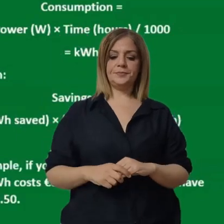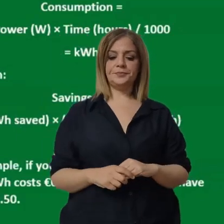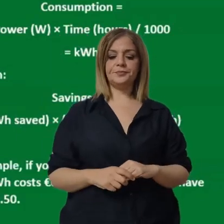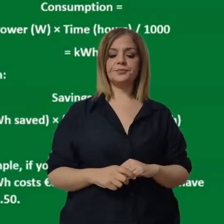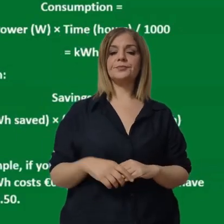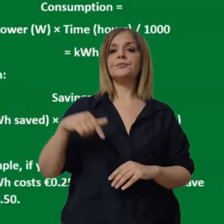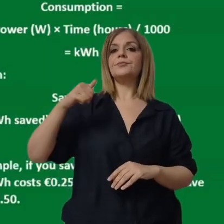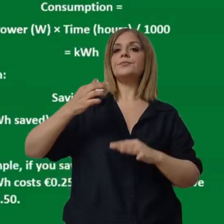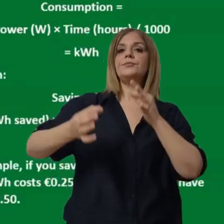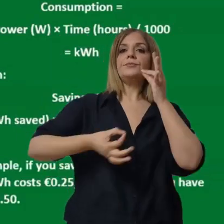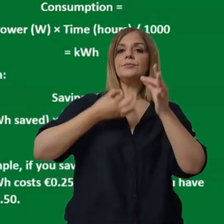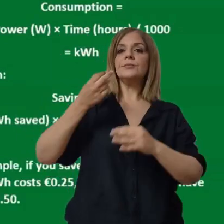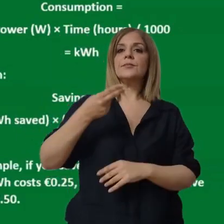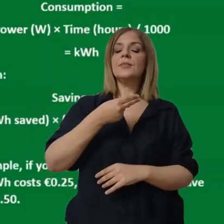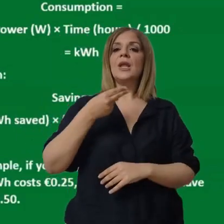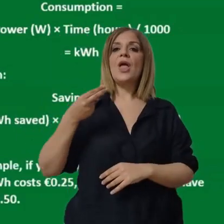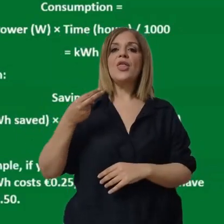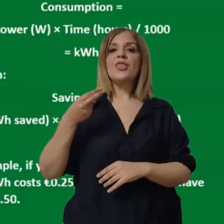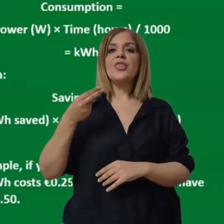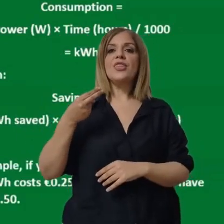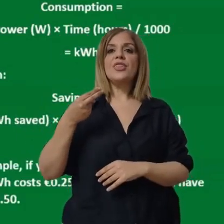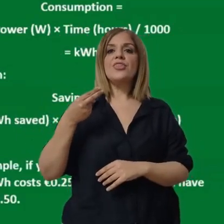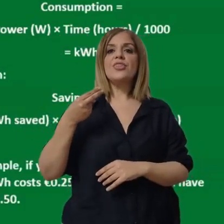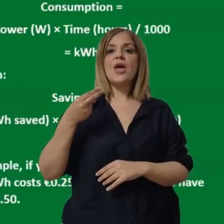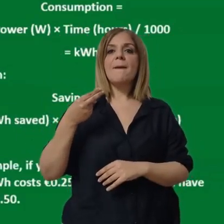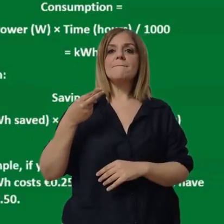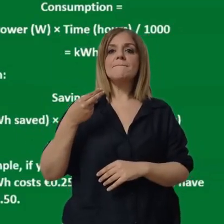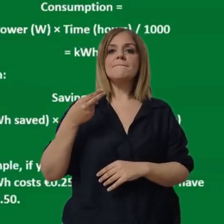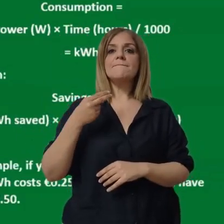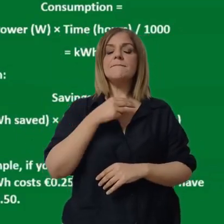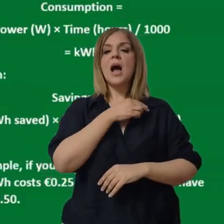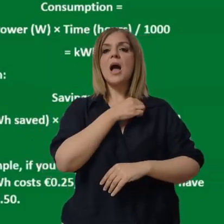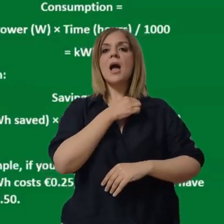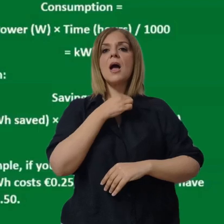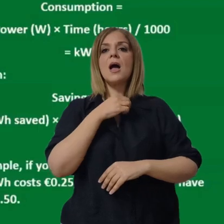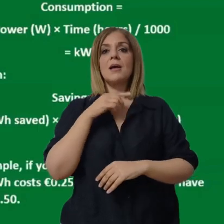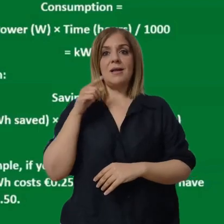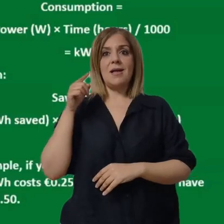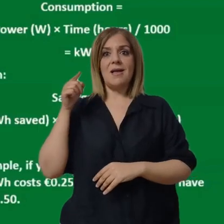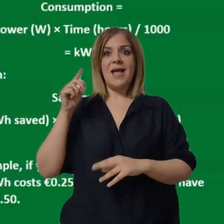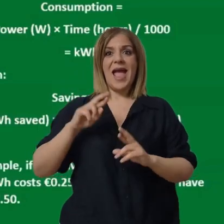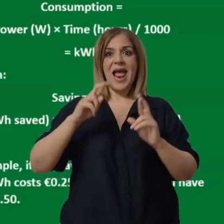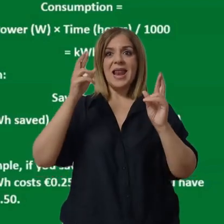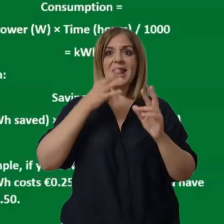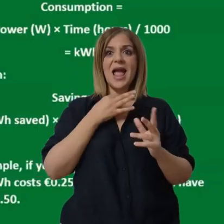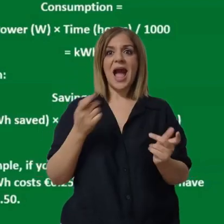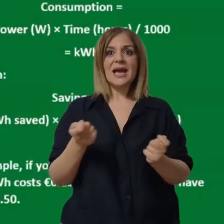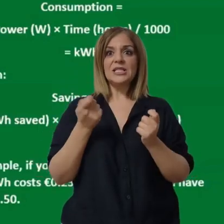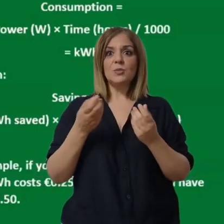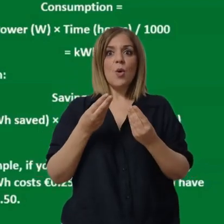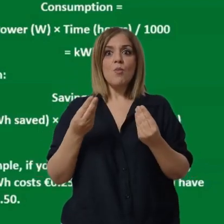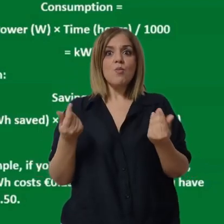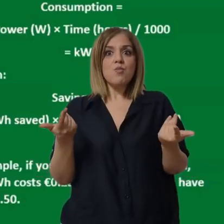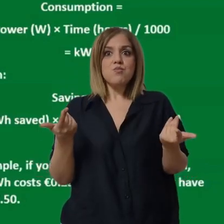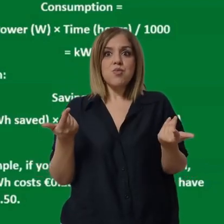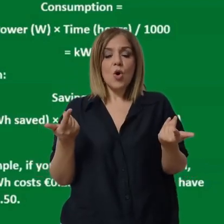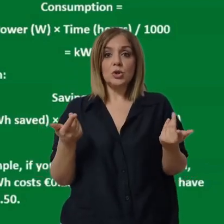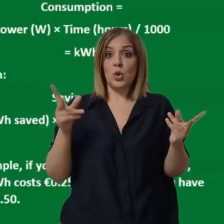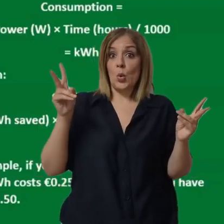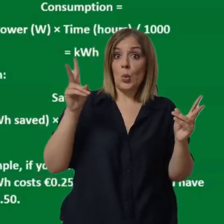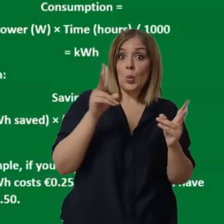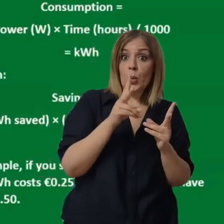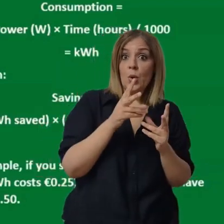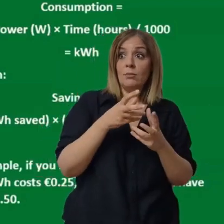Let's now talk about the use of energy, so how to measure and to reduce